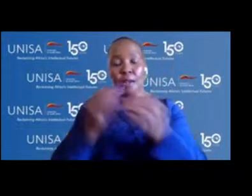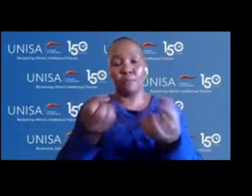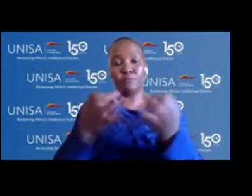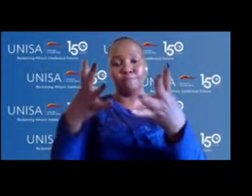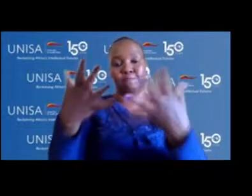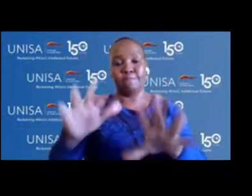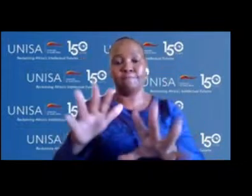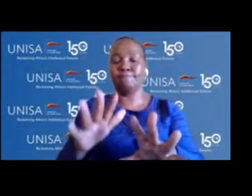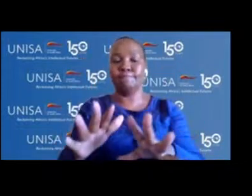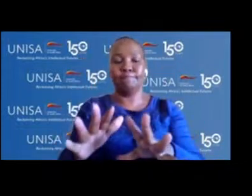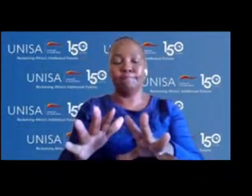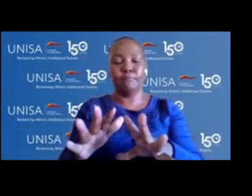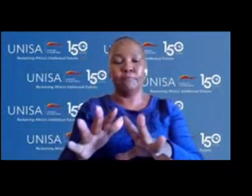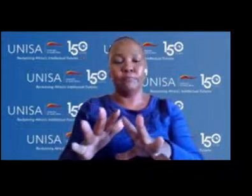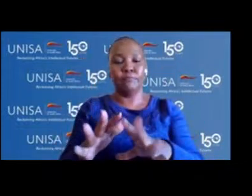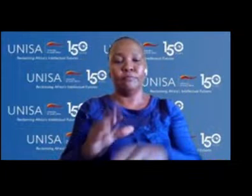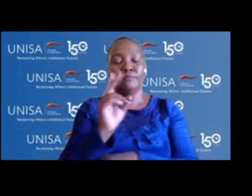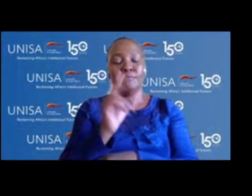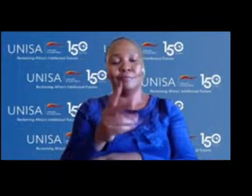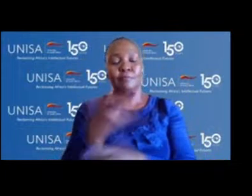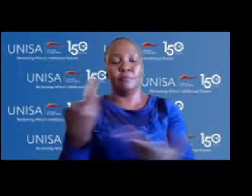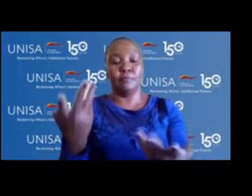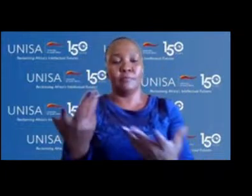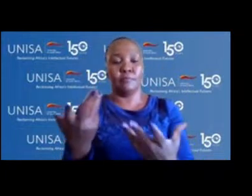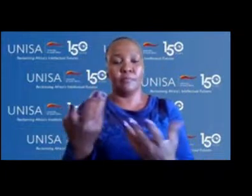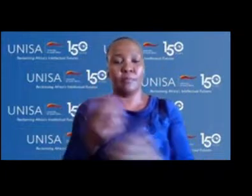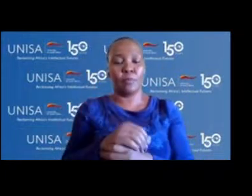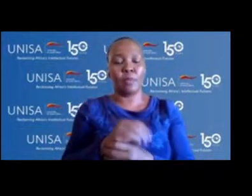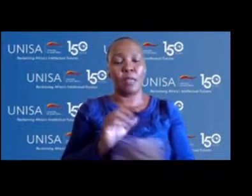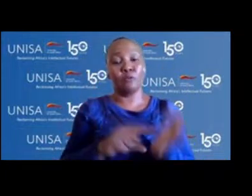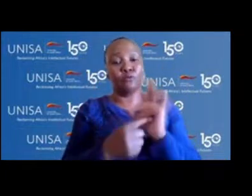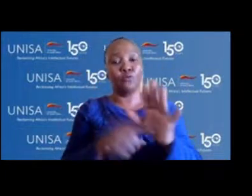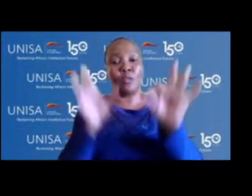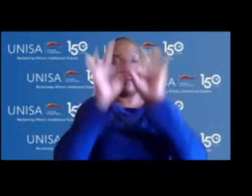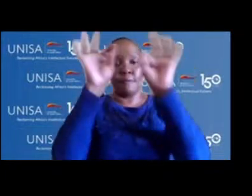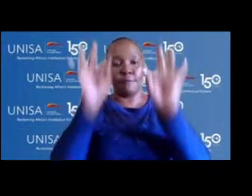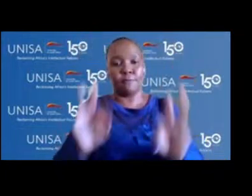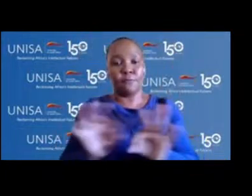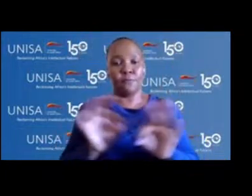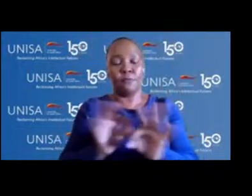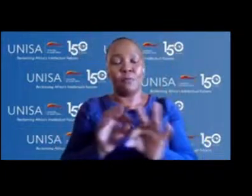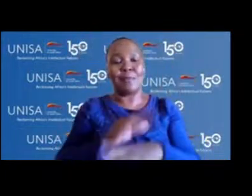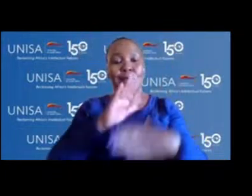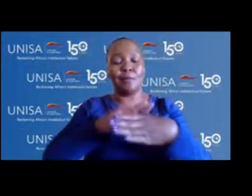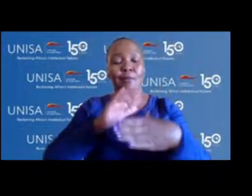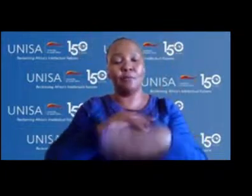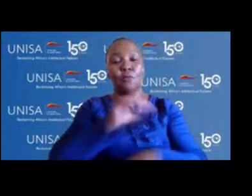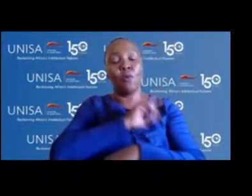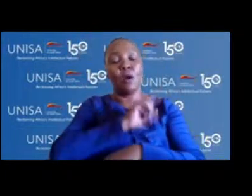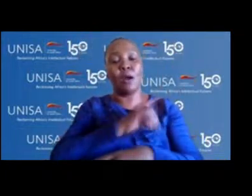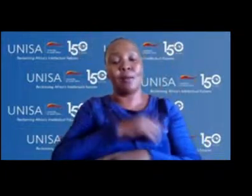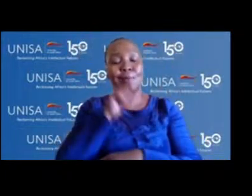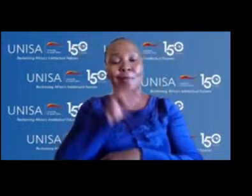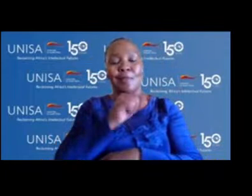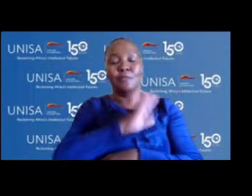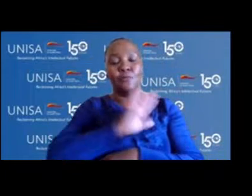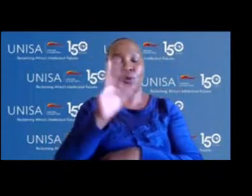I'll also show you the form and the reasons why this is not